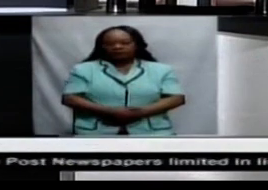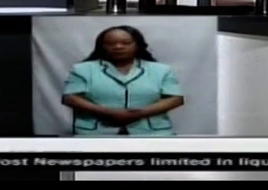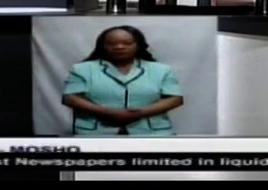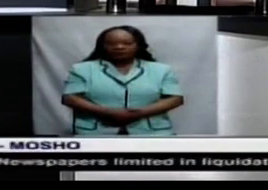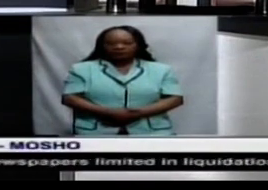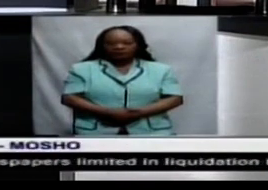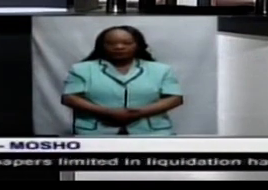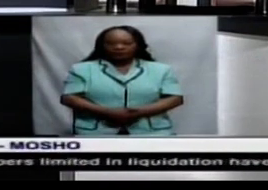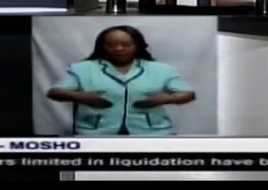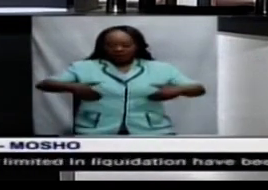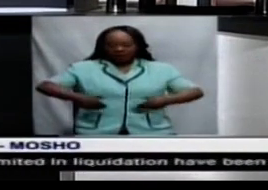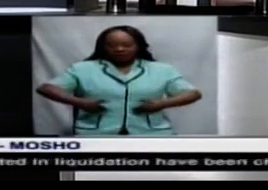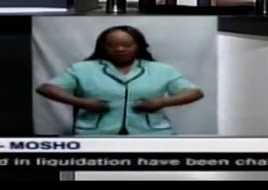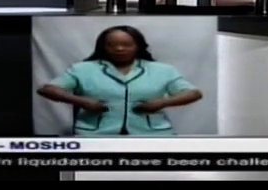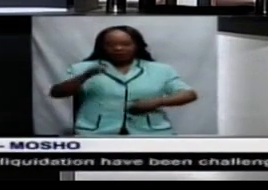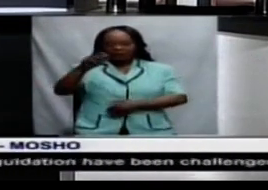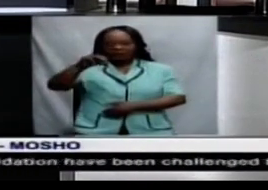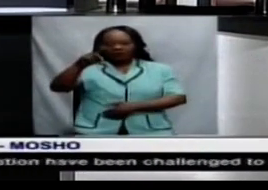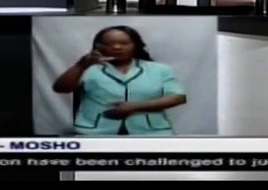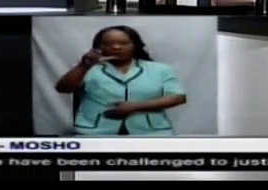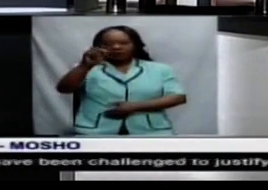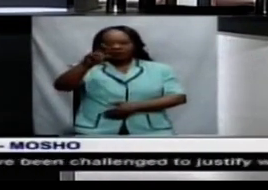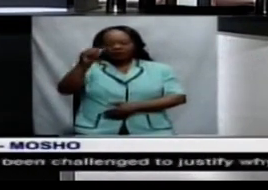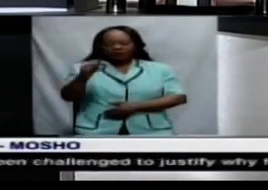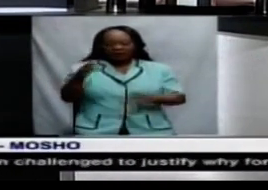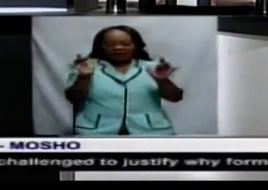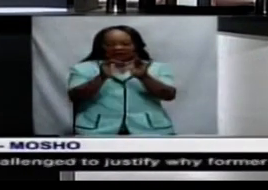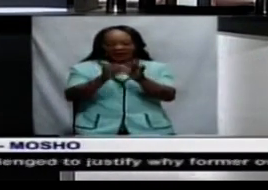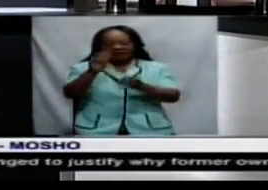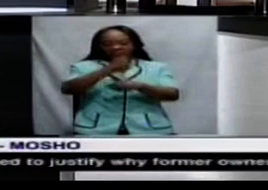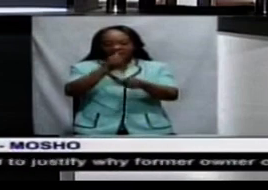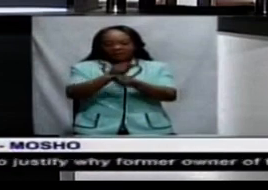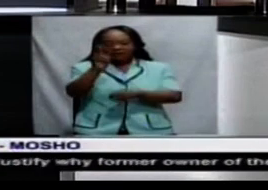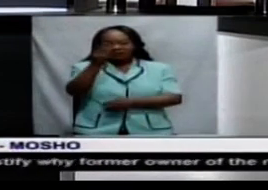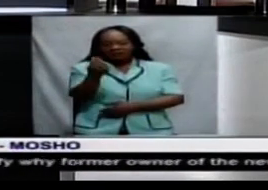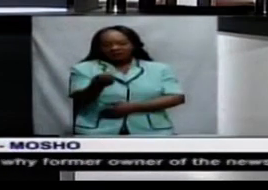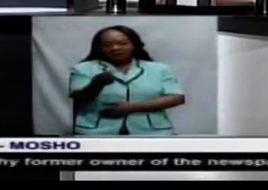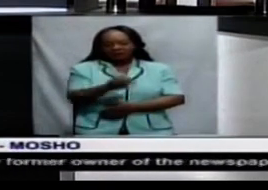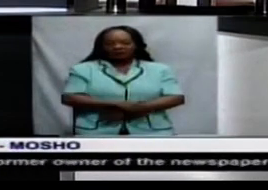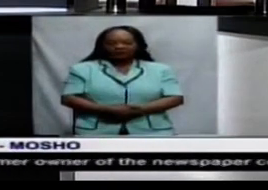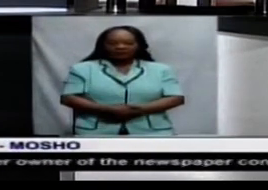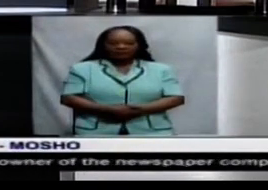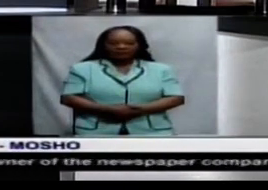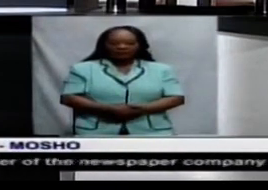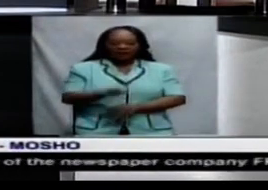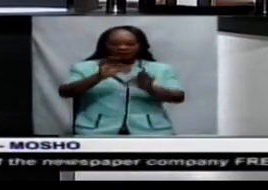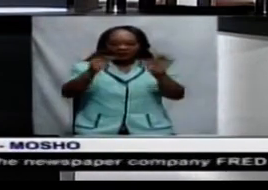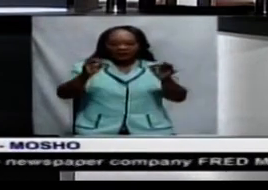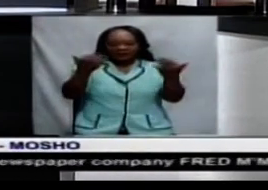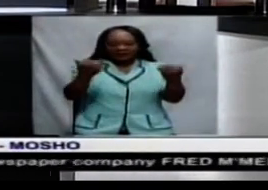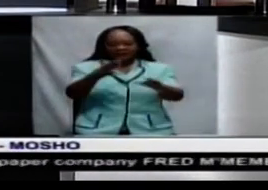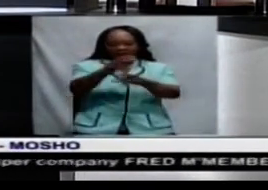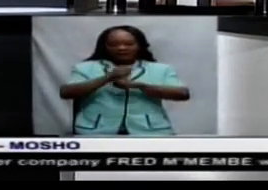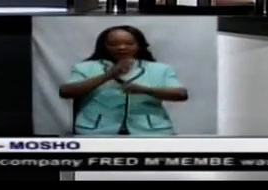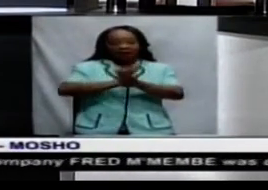Youths in the country implored to use the internet to make money and create business synergies. This and other stories coming up